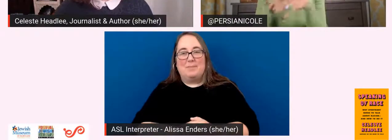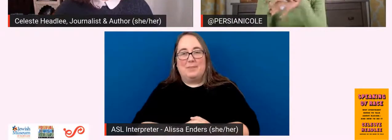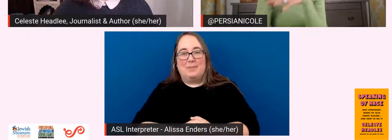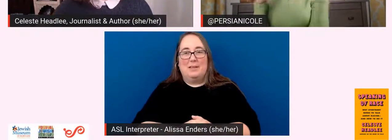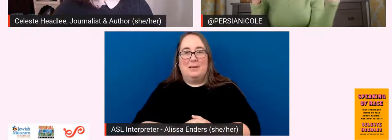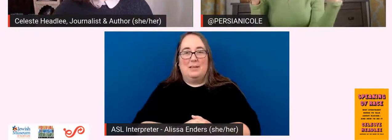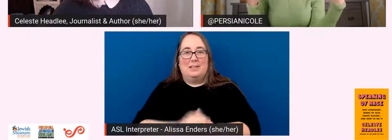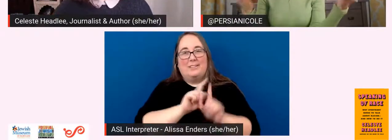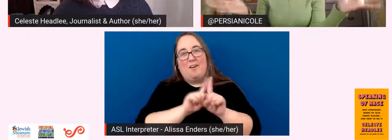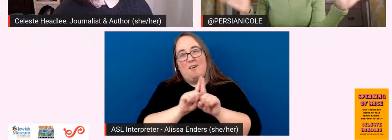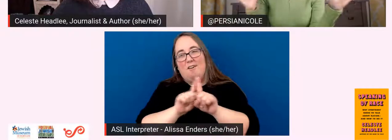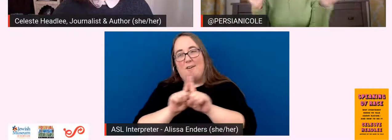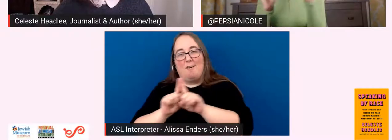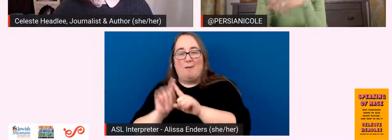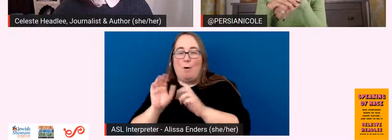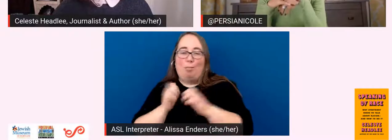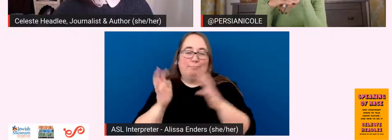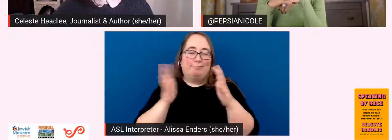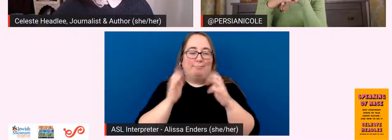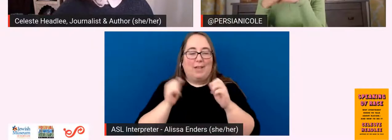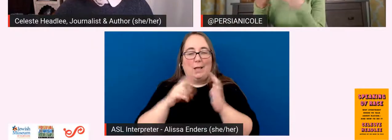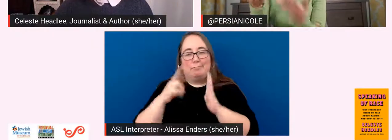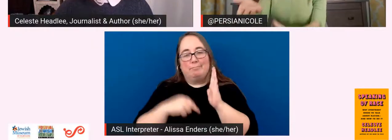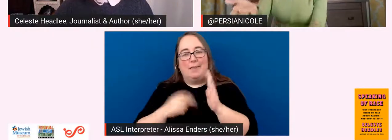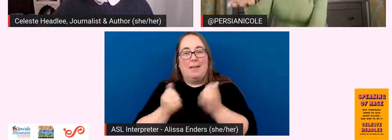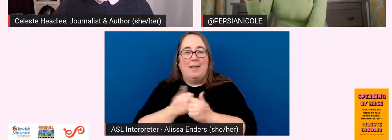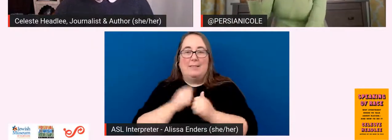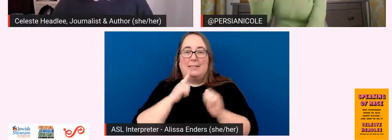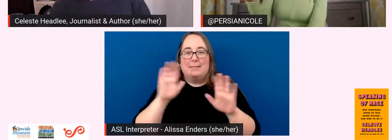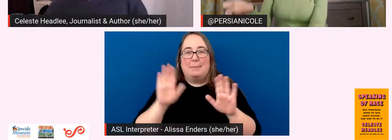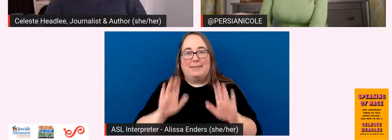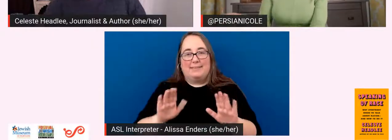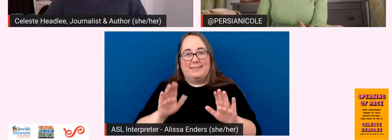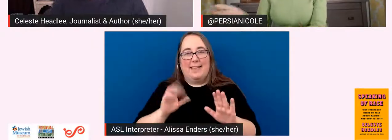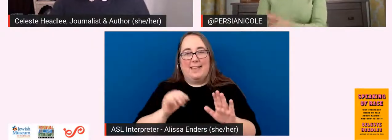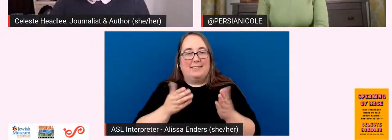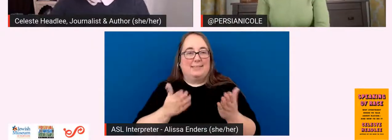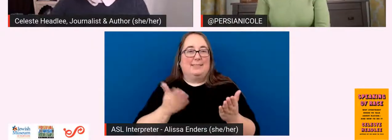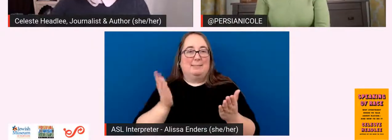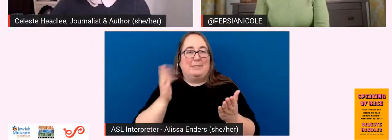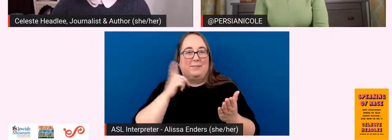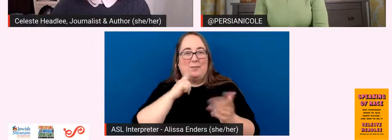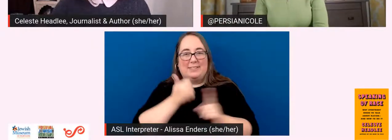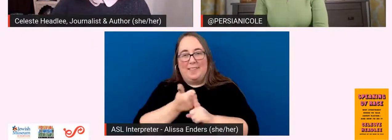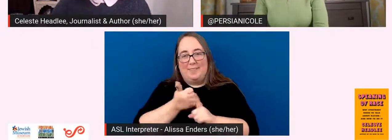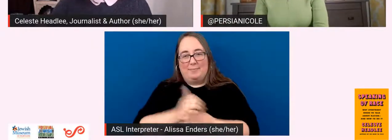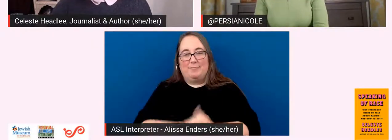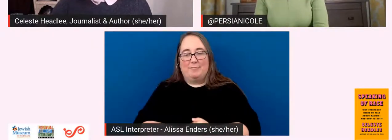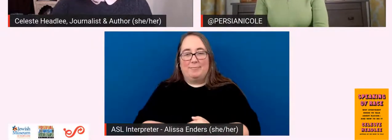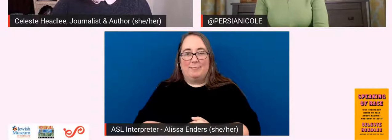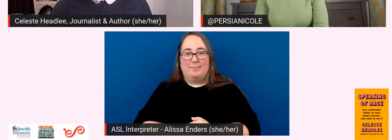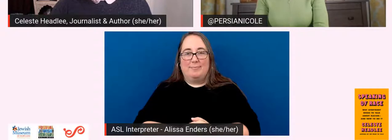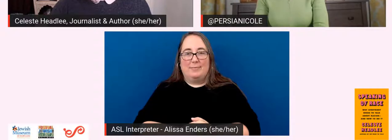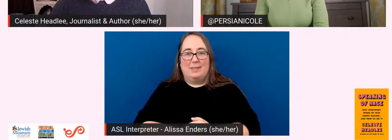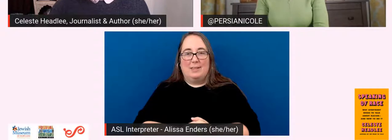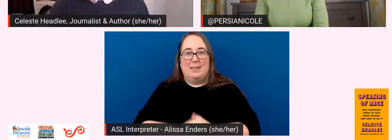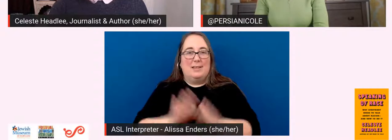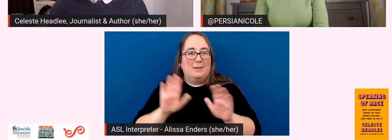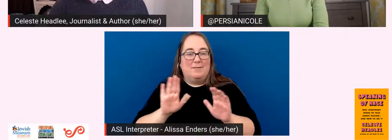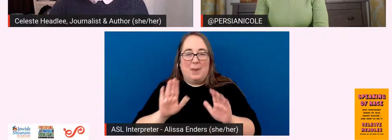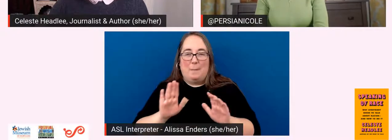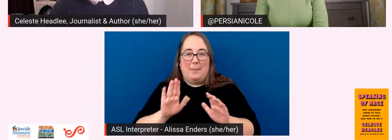on there, it's all great. You can look at reviews and everything is amazing. And this speaks for itself as a review right here. I cannot wait. This has been a